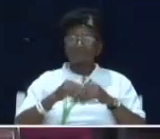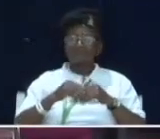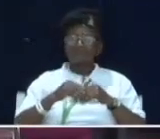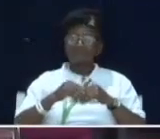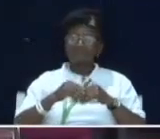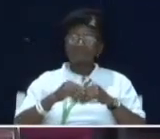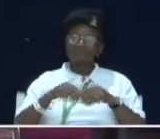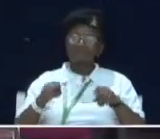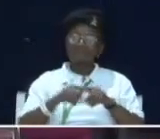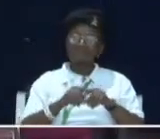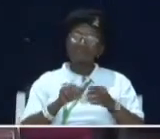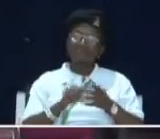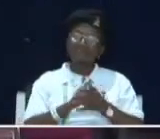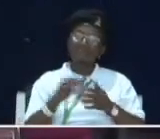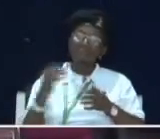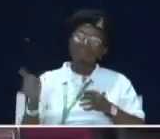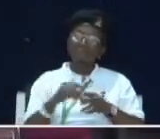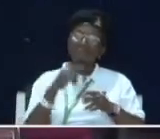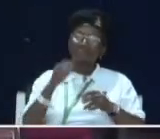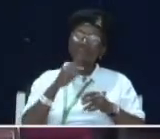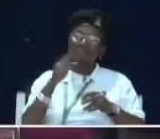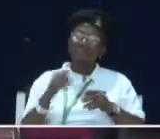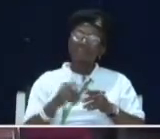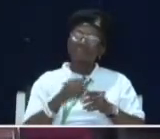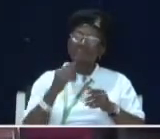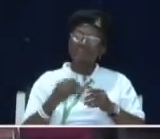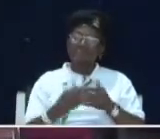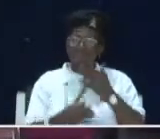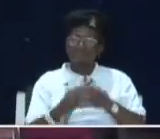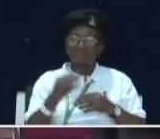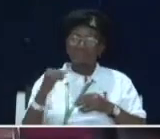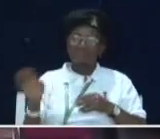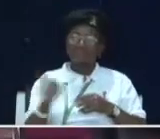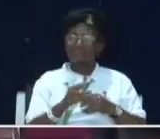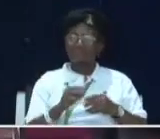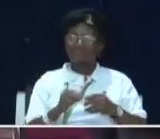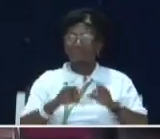firstborn. So those of you who are firstborn of your family, congratulations.